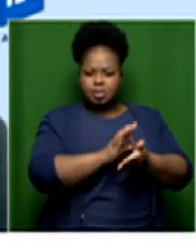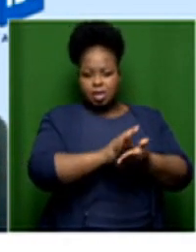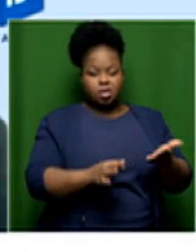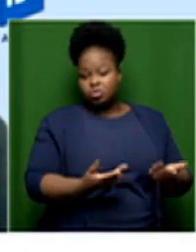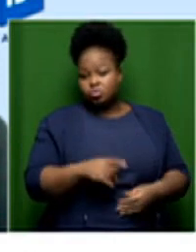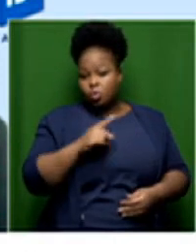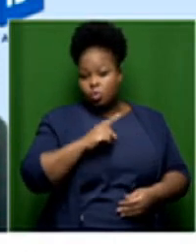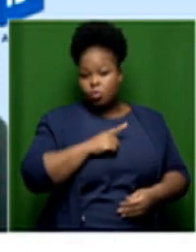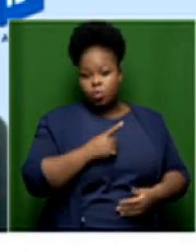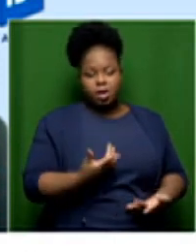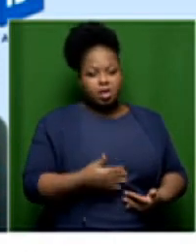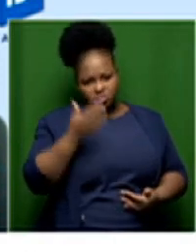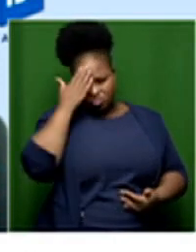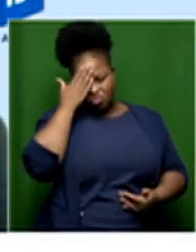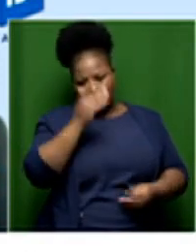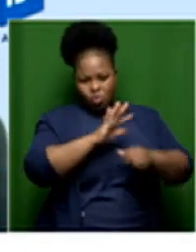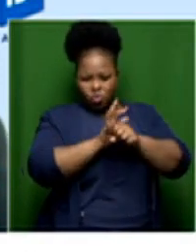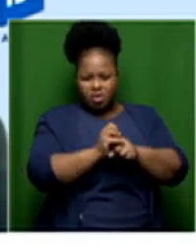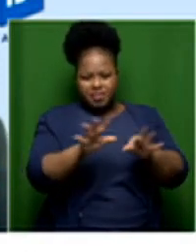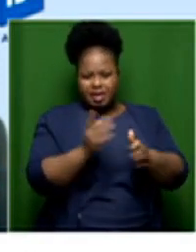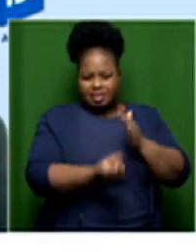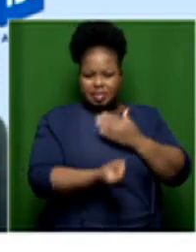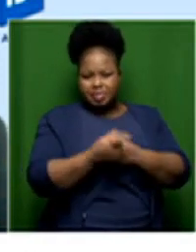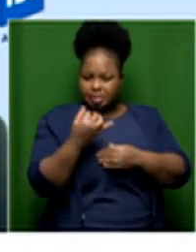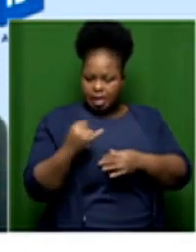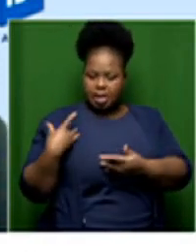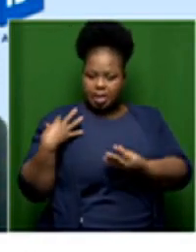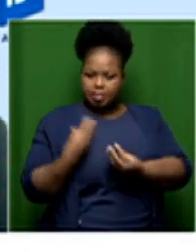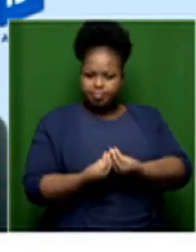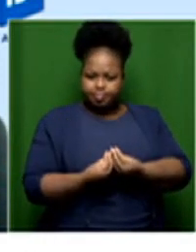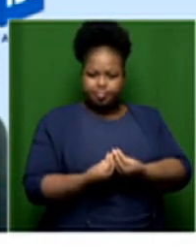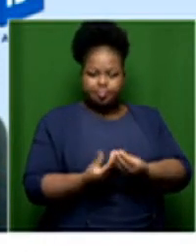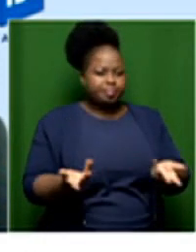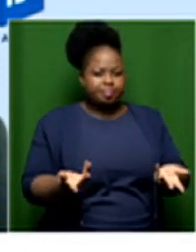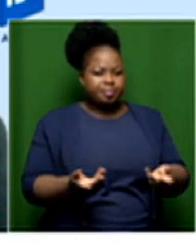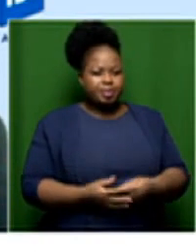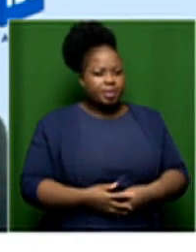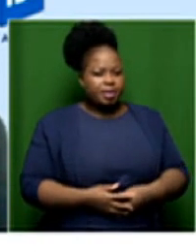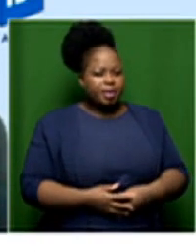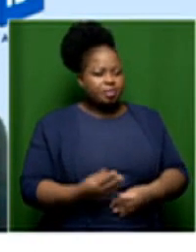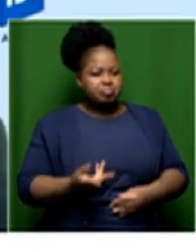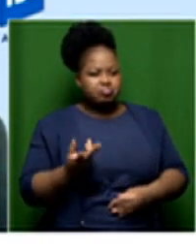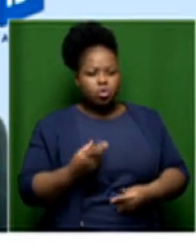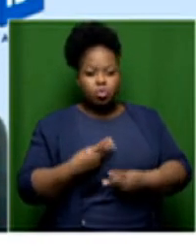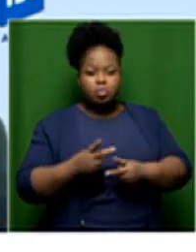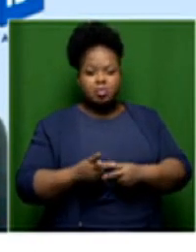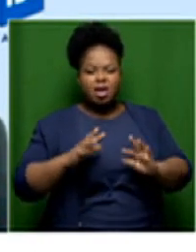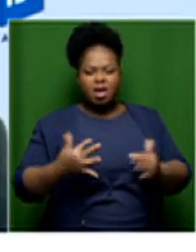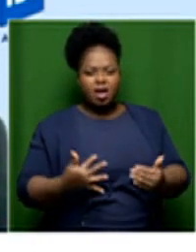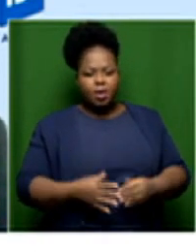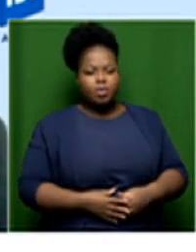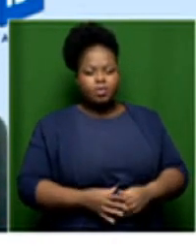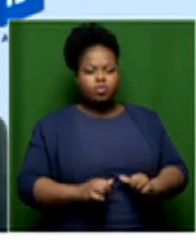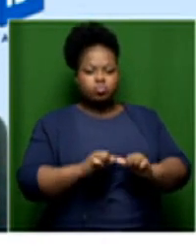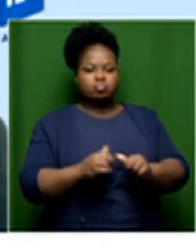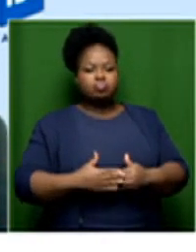given the pandemic COVID-19 that is still with us. how are your preparations progressing